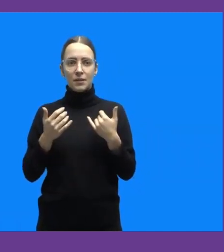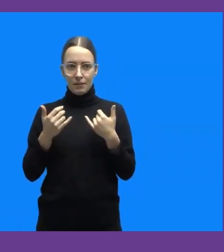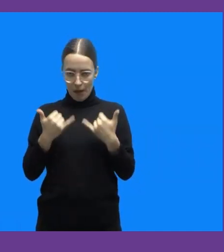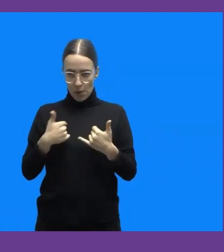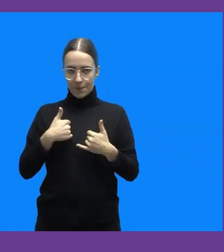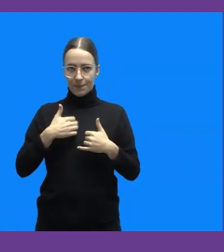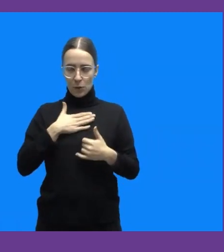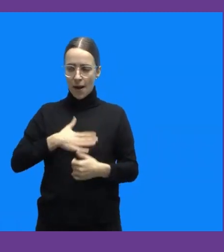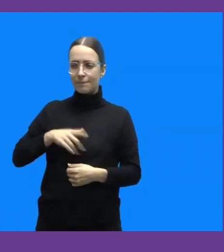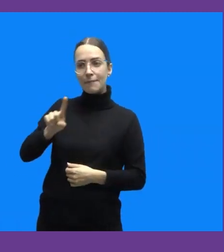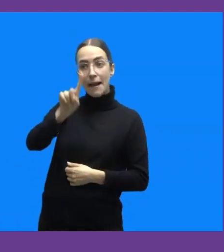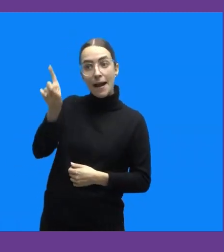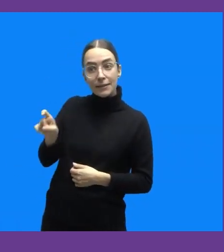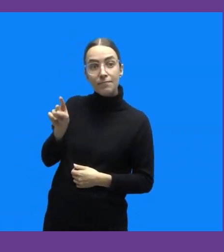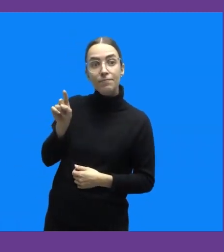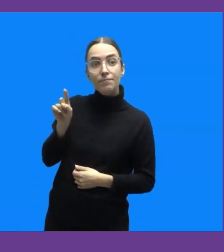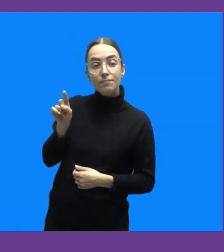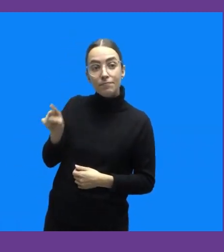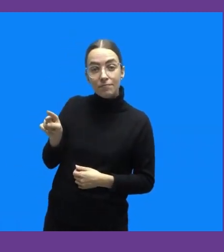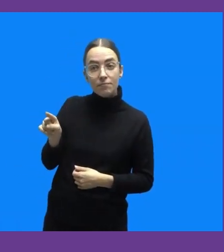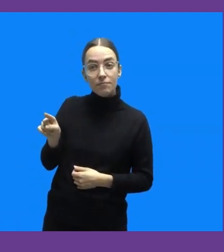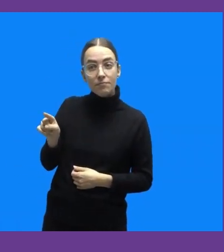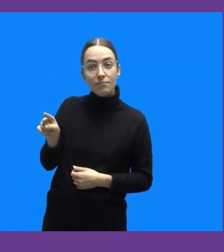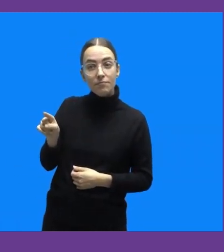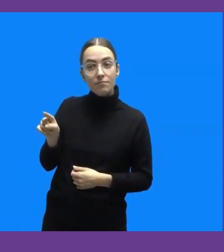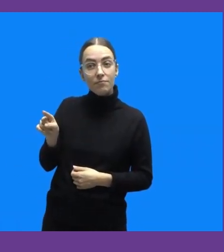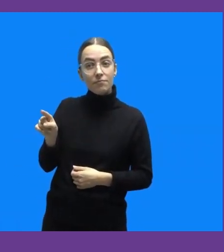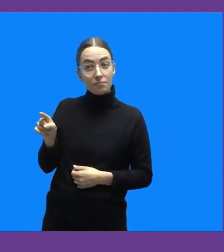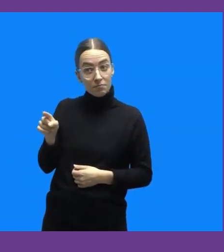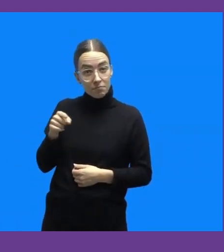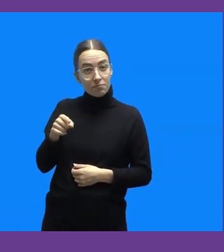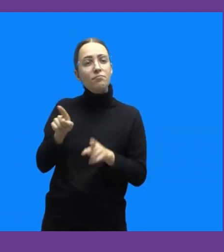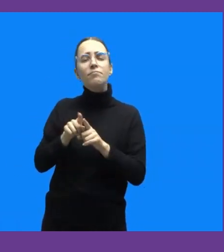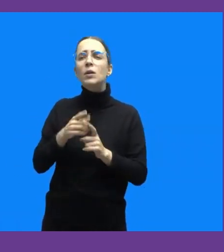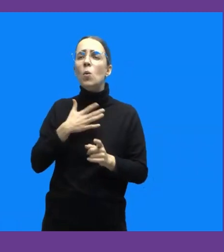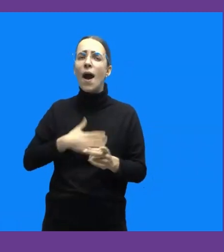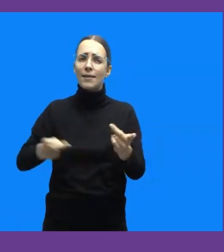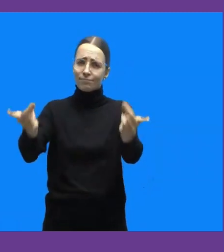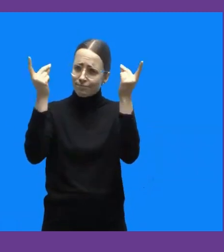in accessibility and inclusion, what this change will be?